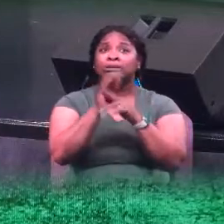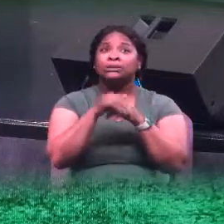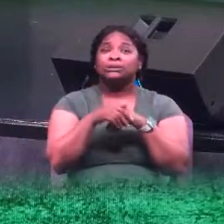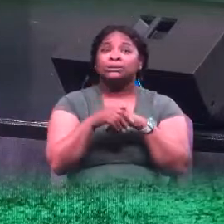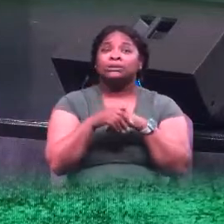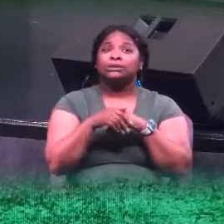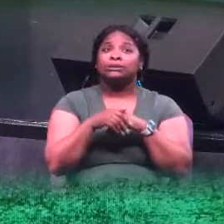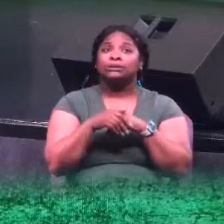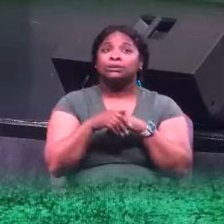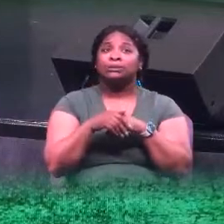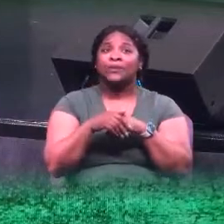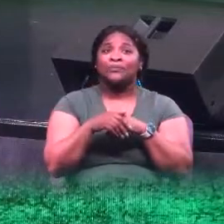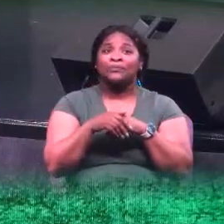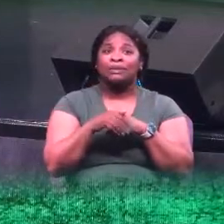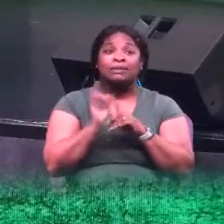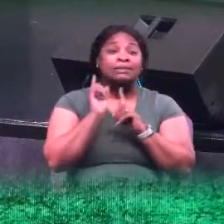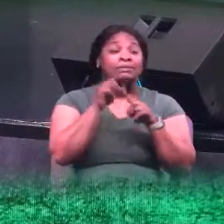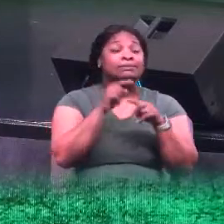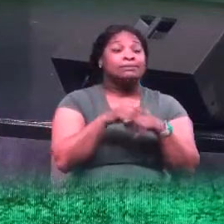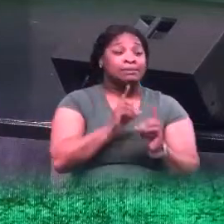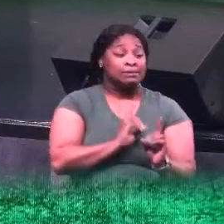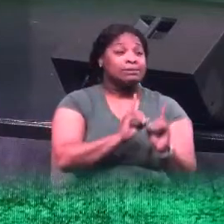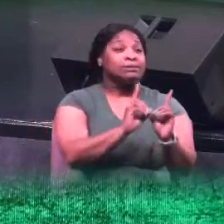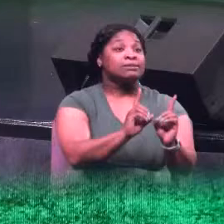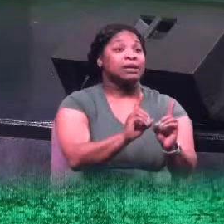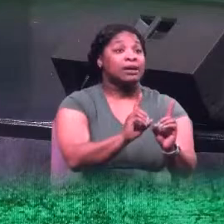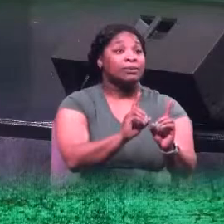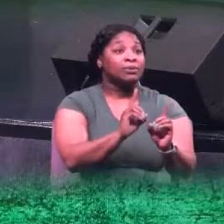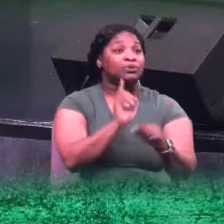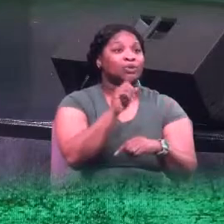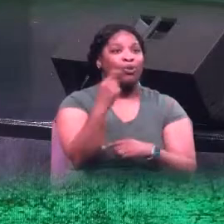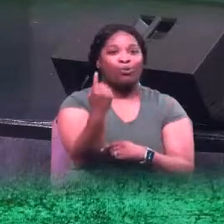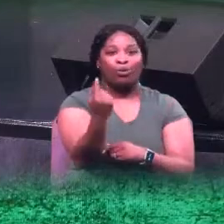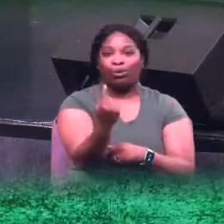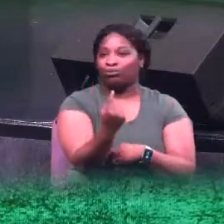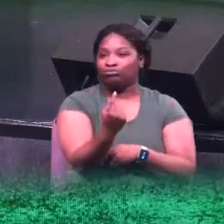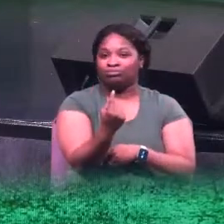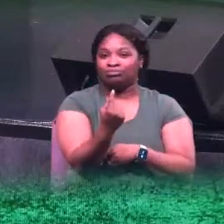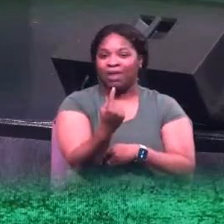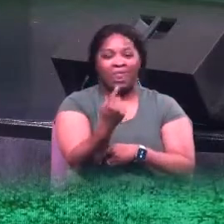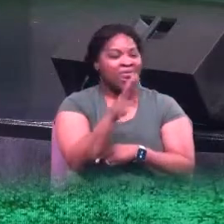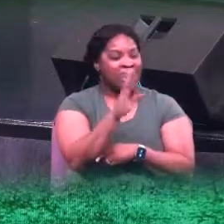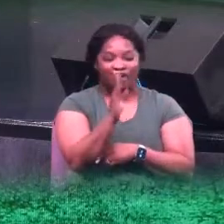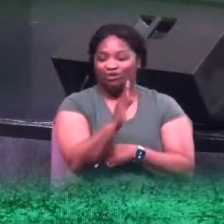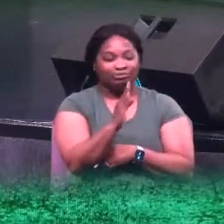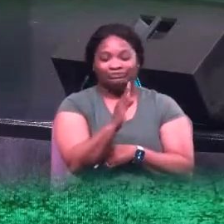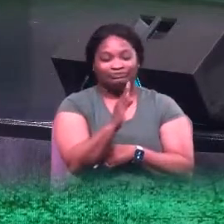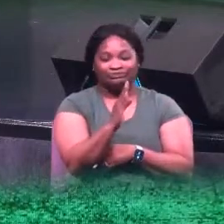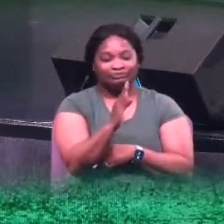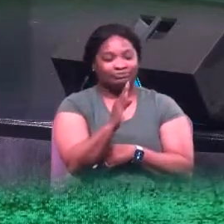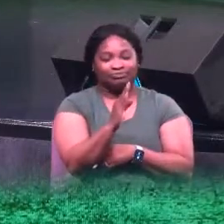dispatches a disciple to go it alone.